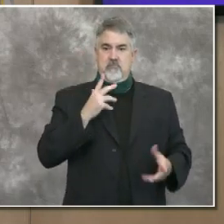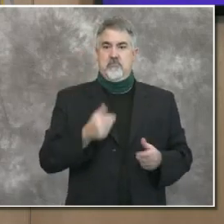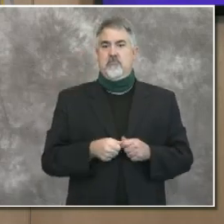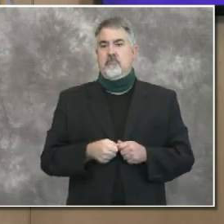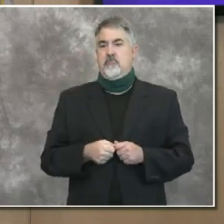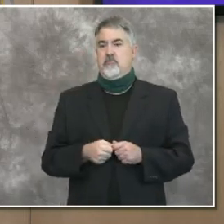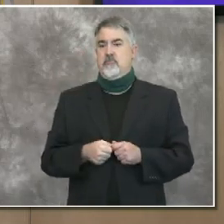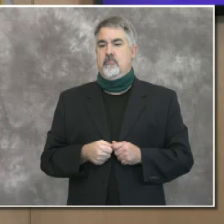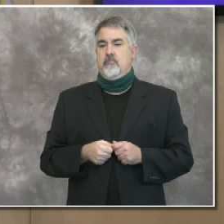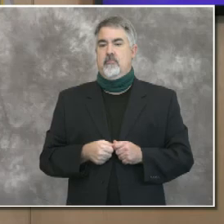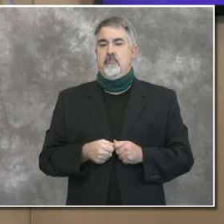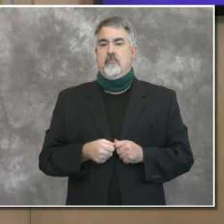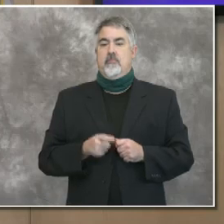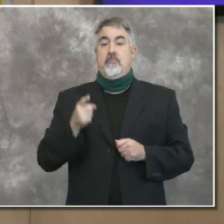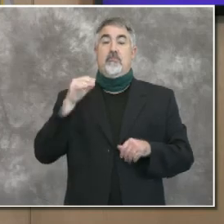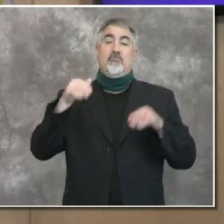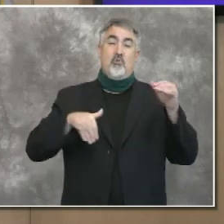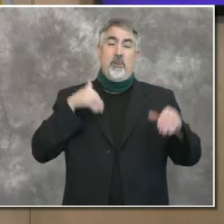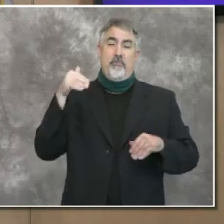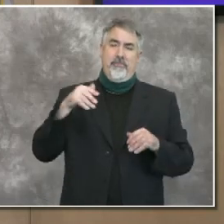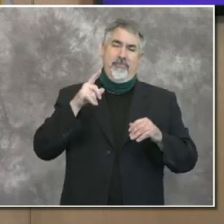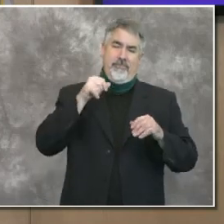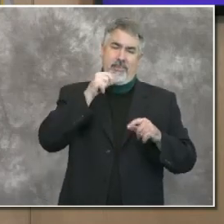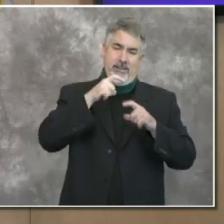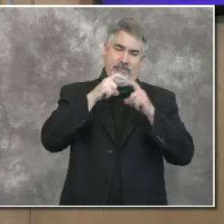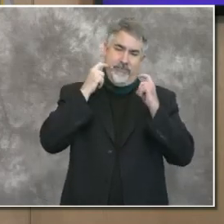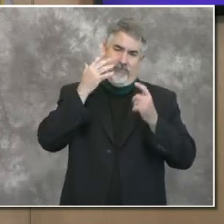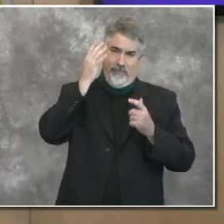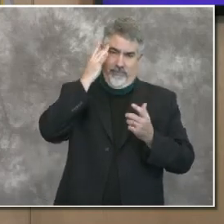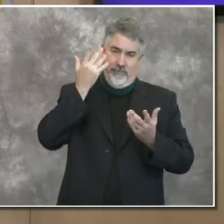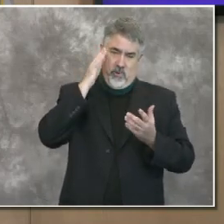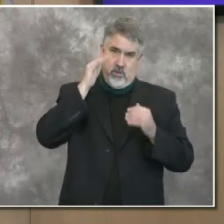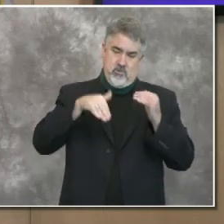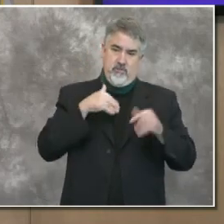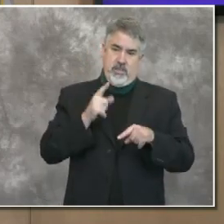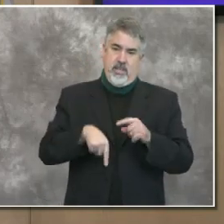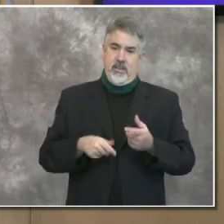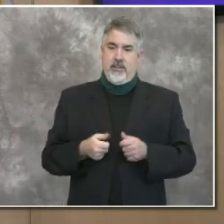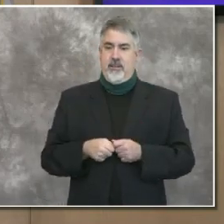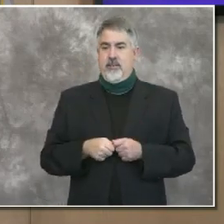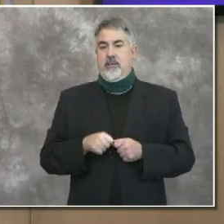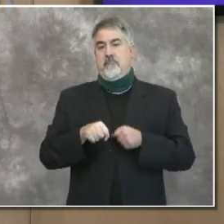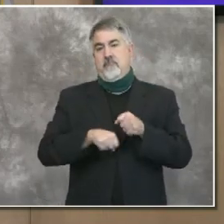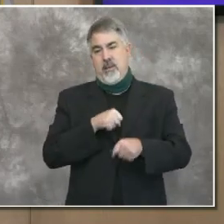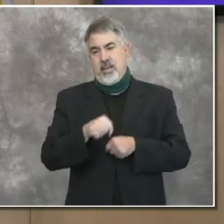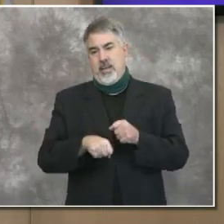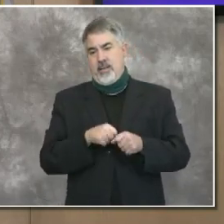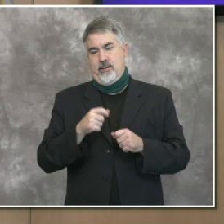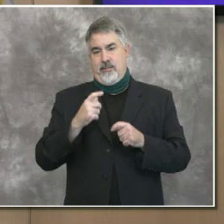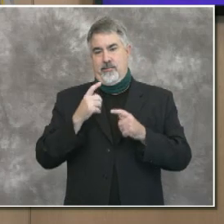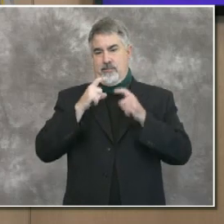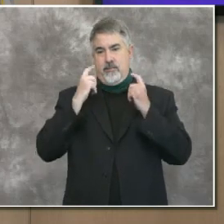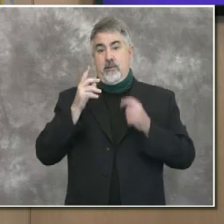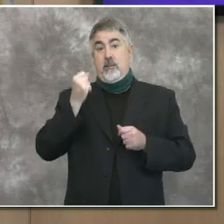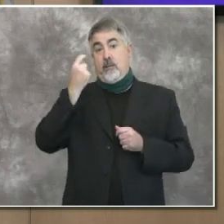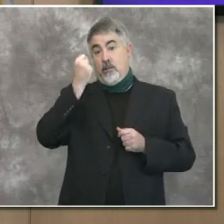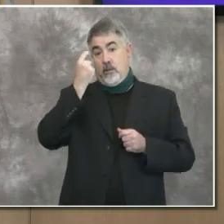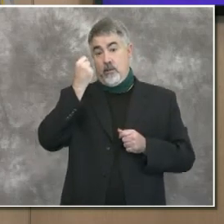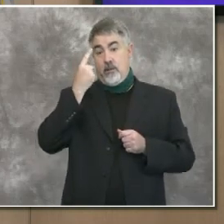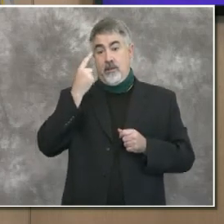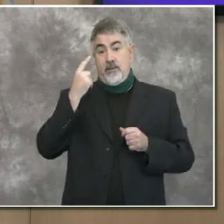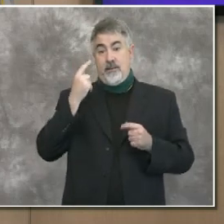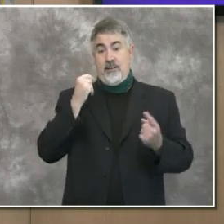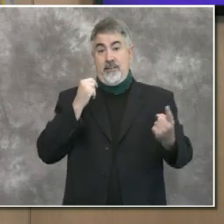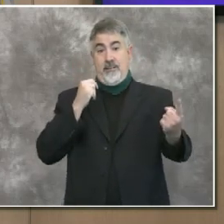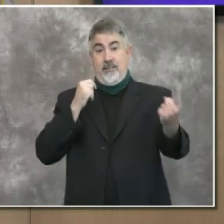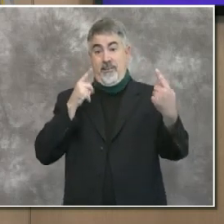walking, hiking, running, or bicycling, you don't need to have a facial covering unless you come in contact with